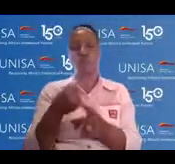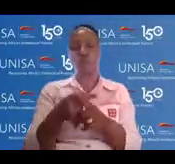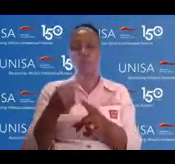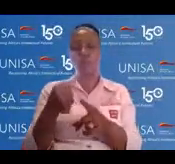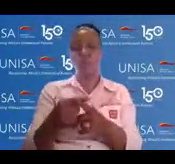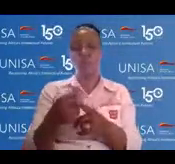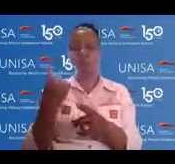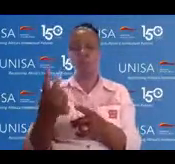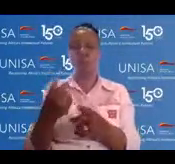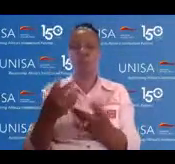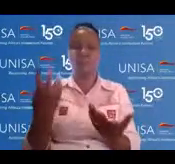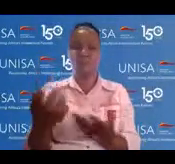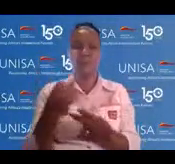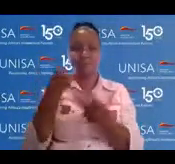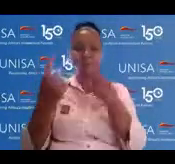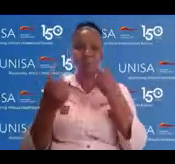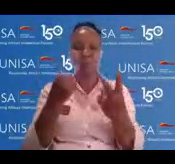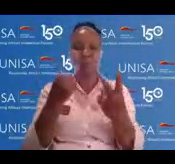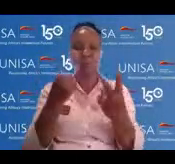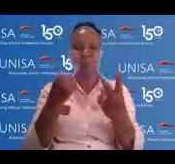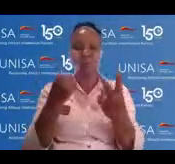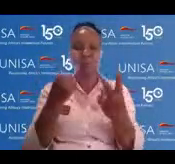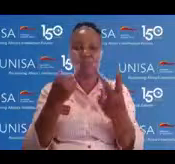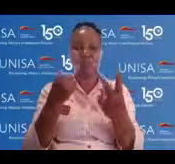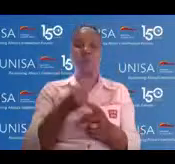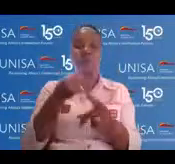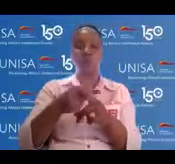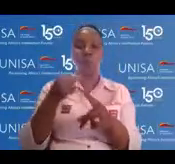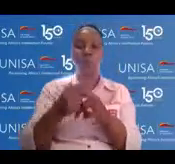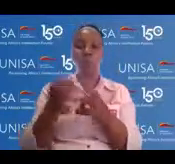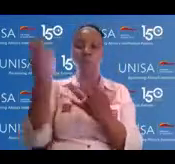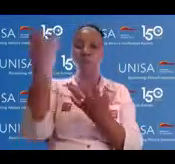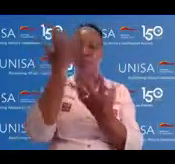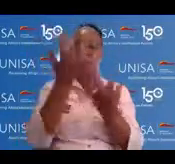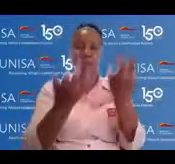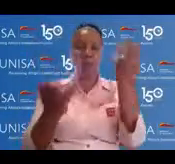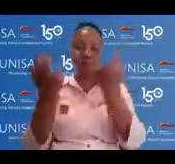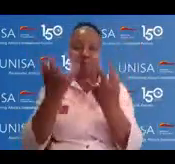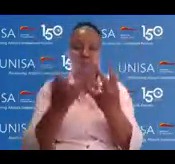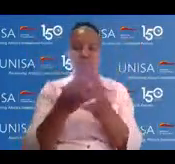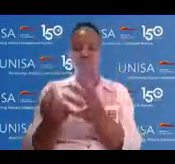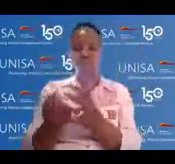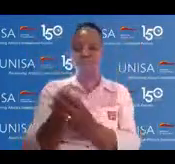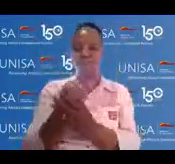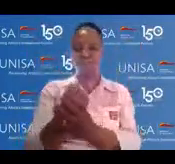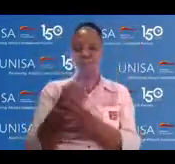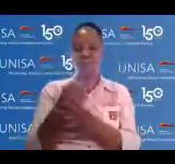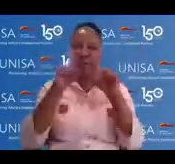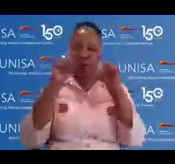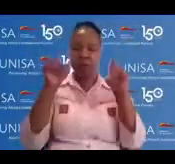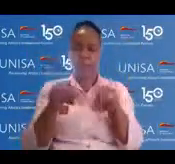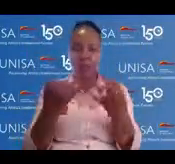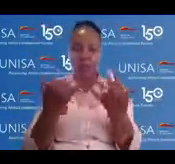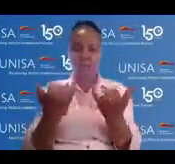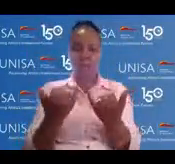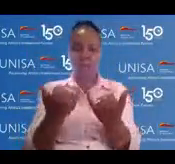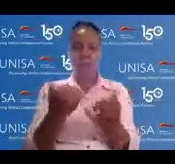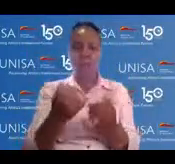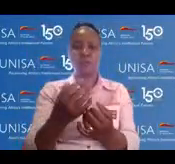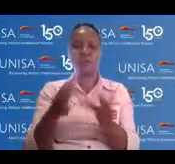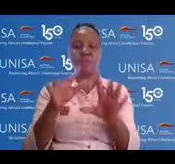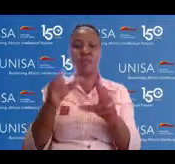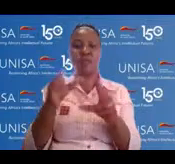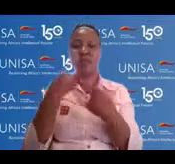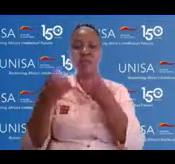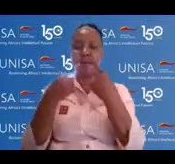as it emerges. So I'm just going to display that on the screen currently. We have 10 answers. We're seeing honesty